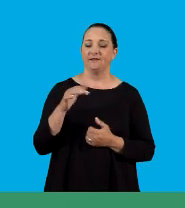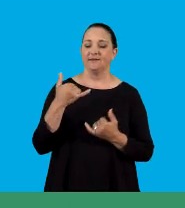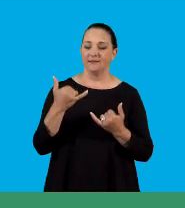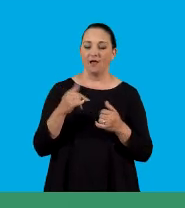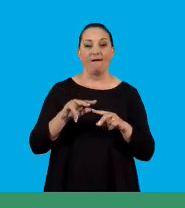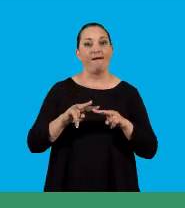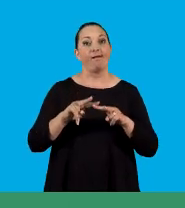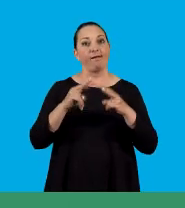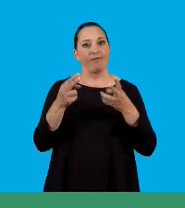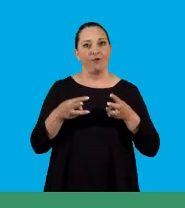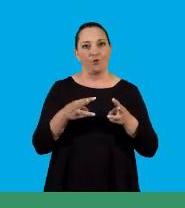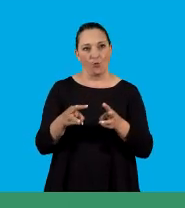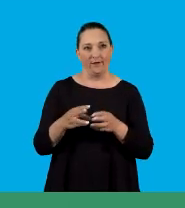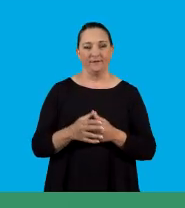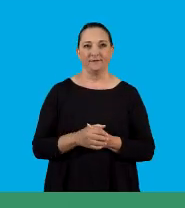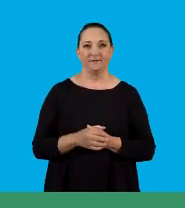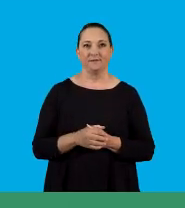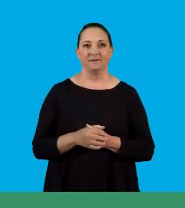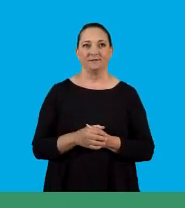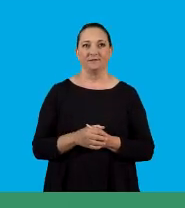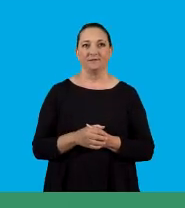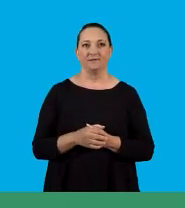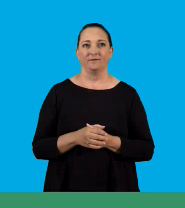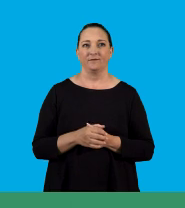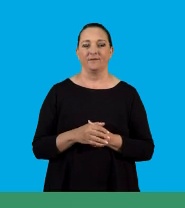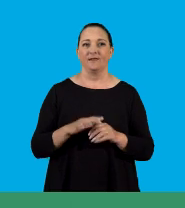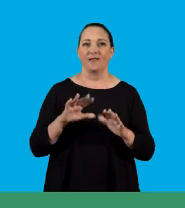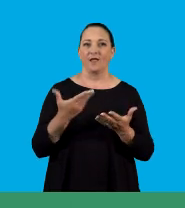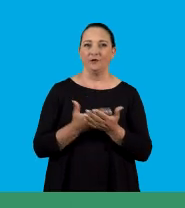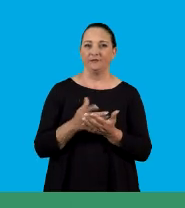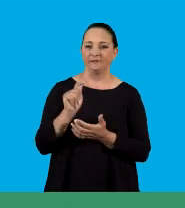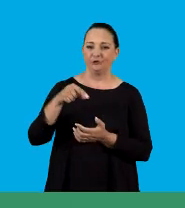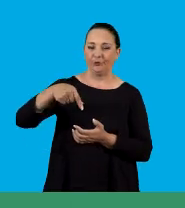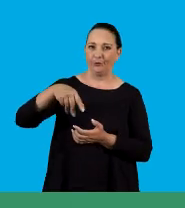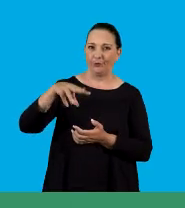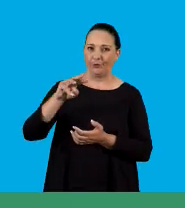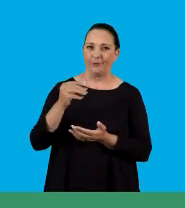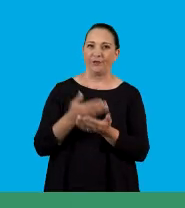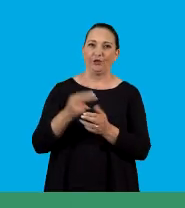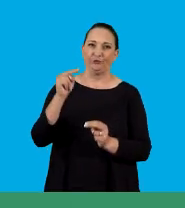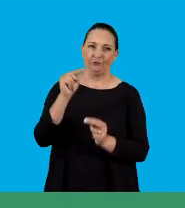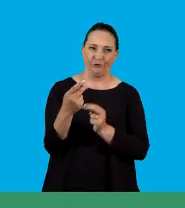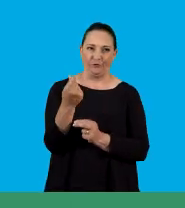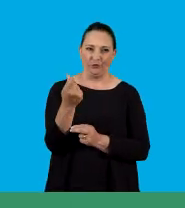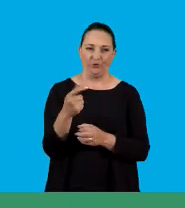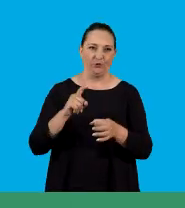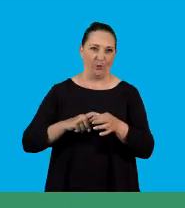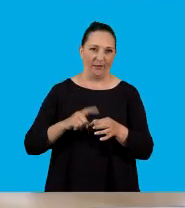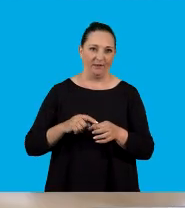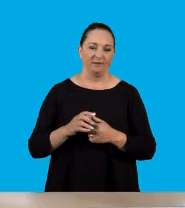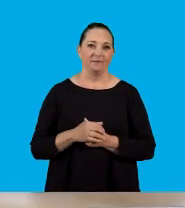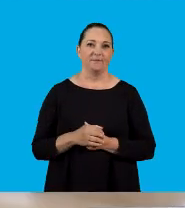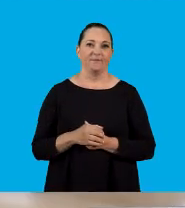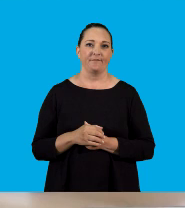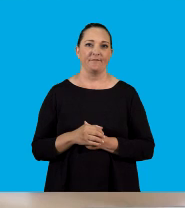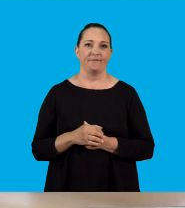you're expected to explain other ways in which they can reduce the cost of quality beside the ways that are on the scenario. And